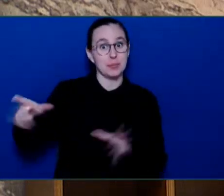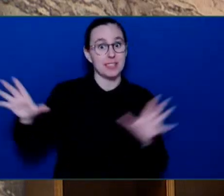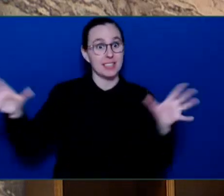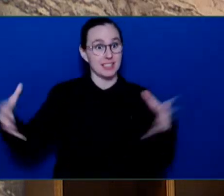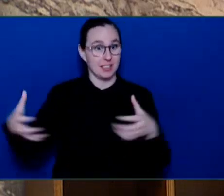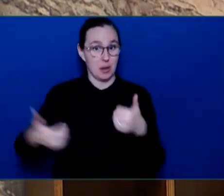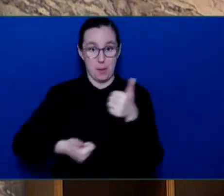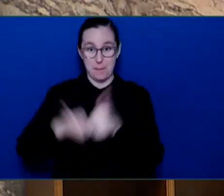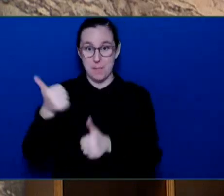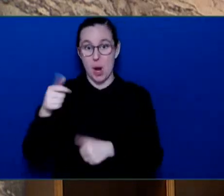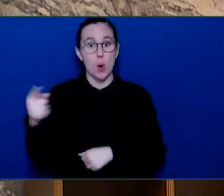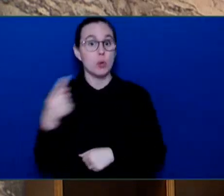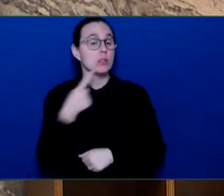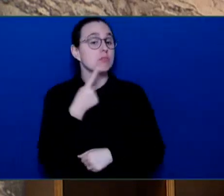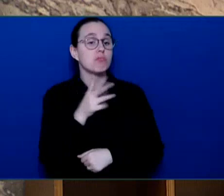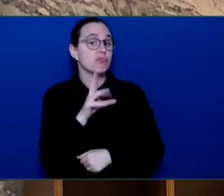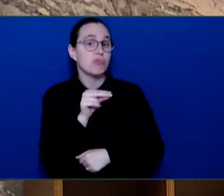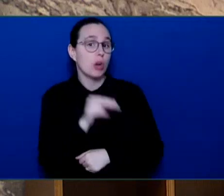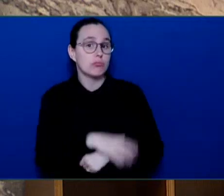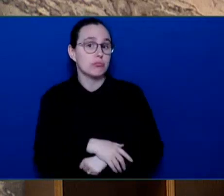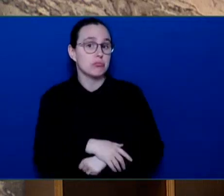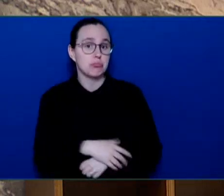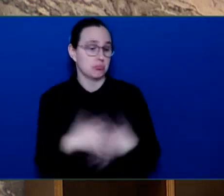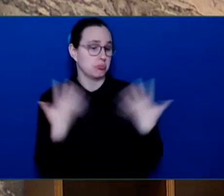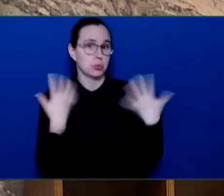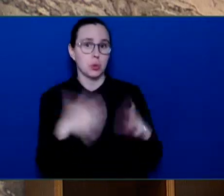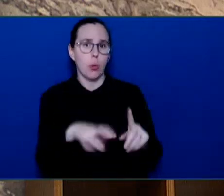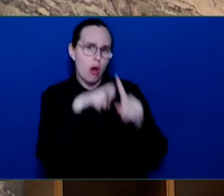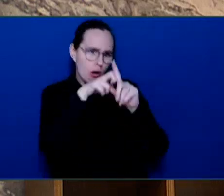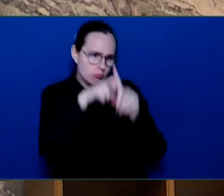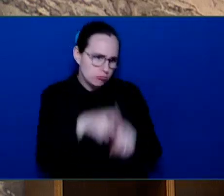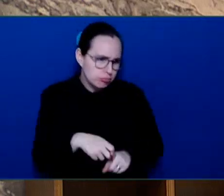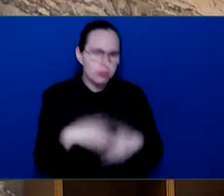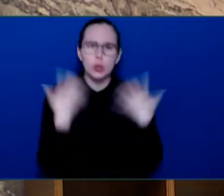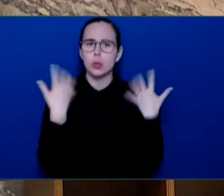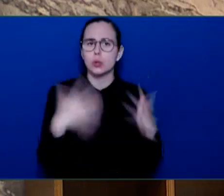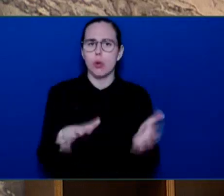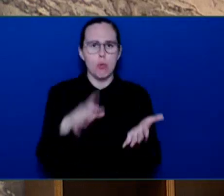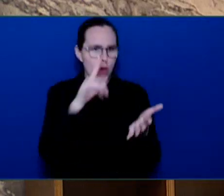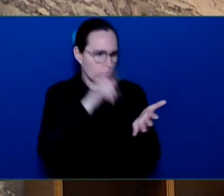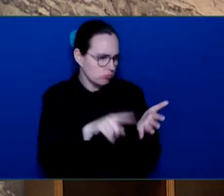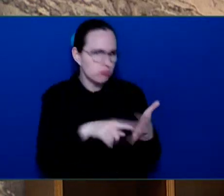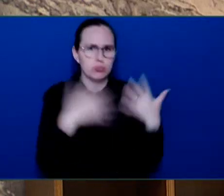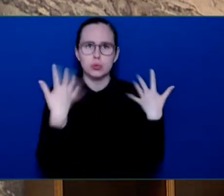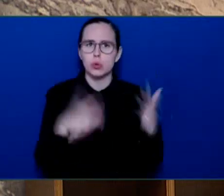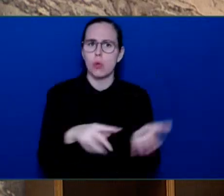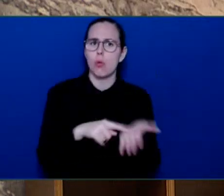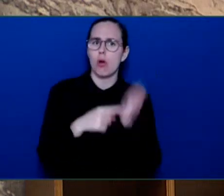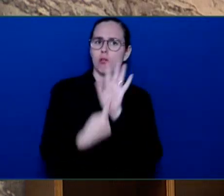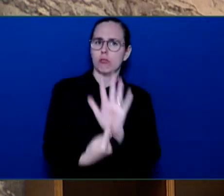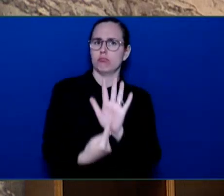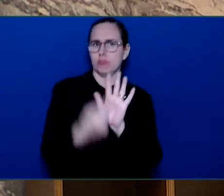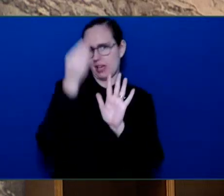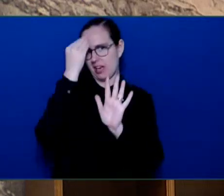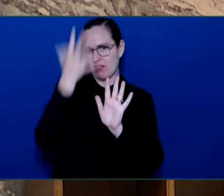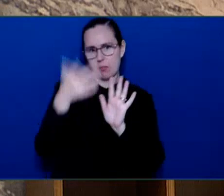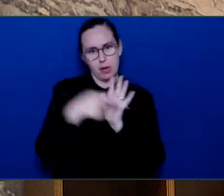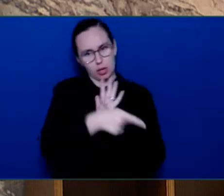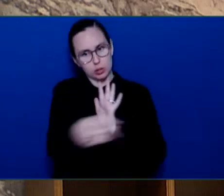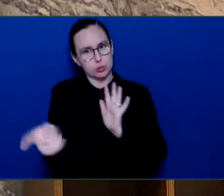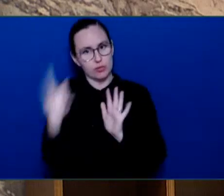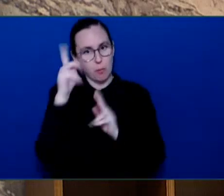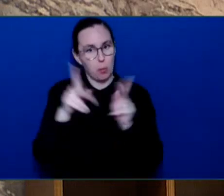accountability and no to transparency for the suffering people of Lytton. Mr. Speaker, it's been 839